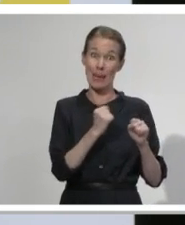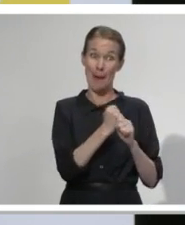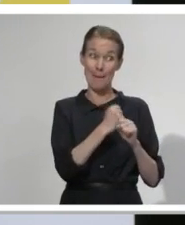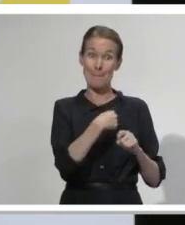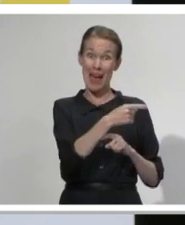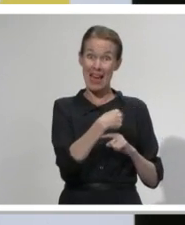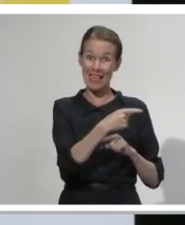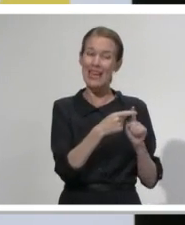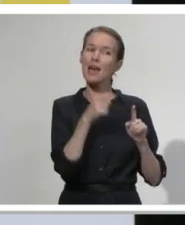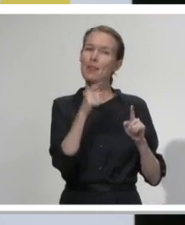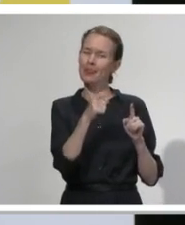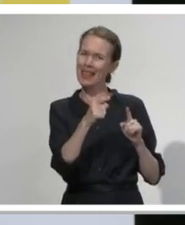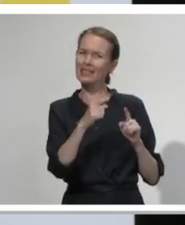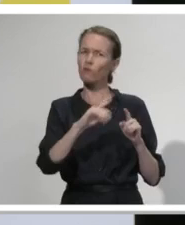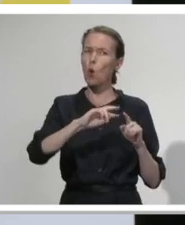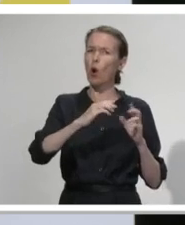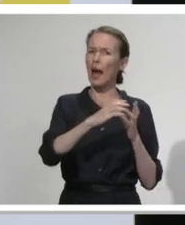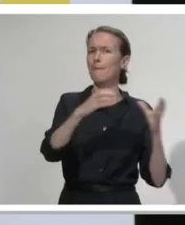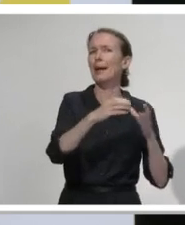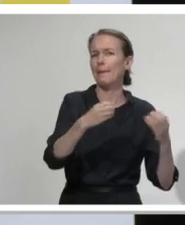works as well as it possibly can.